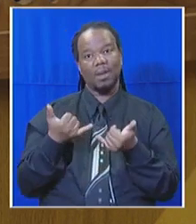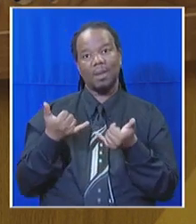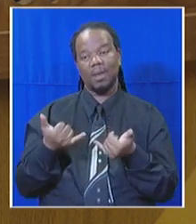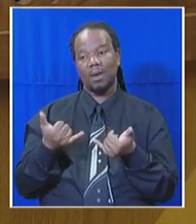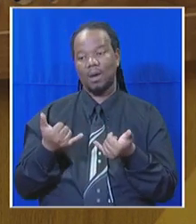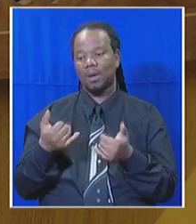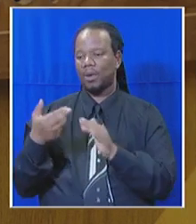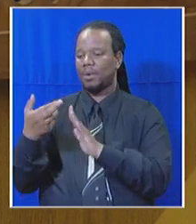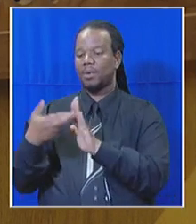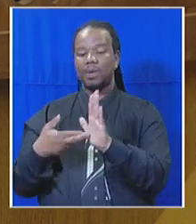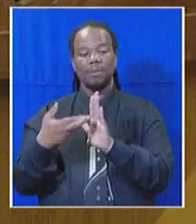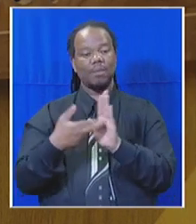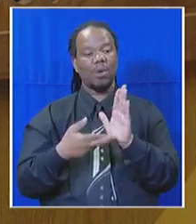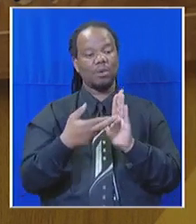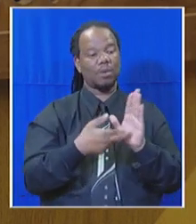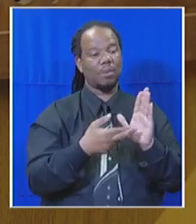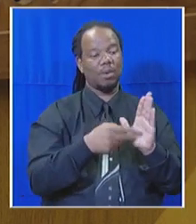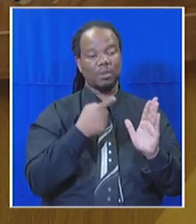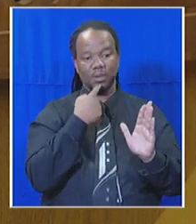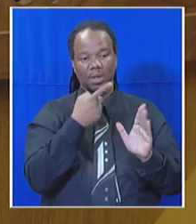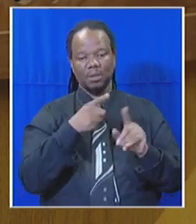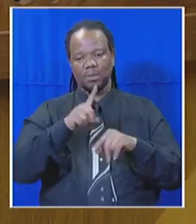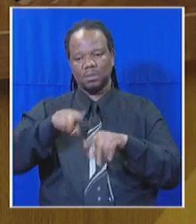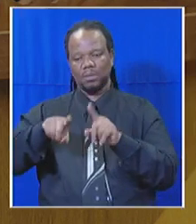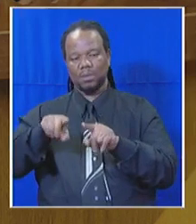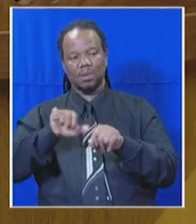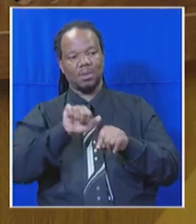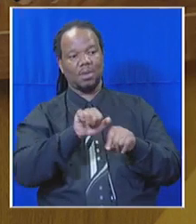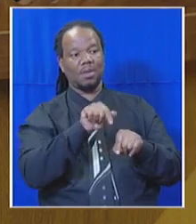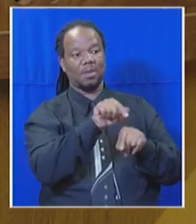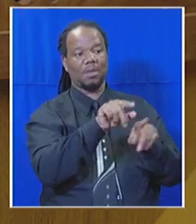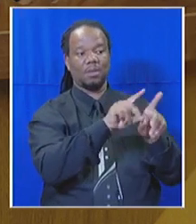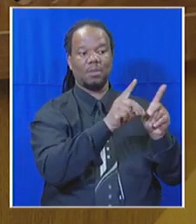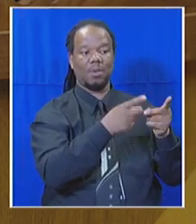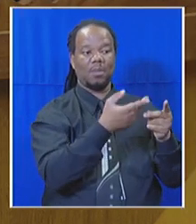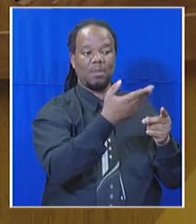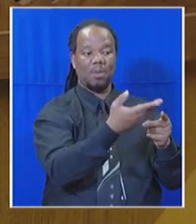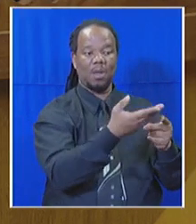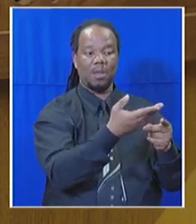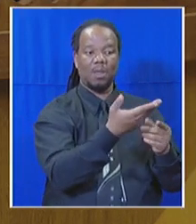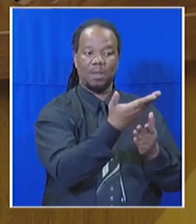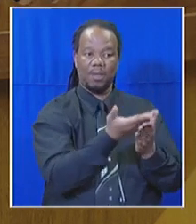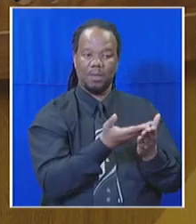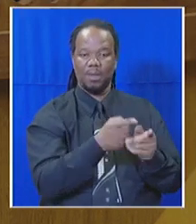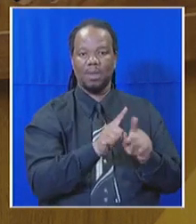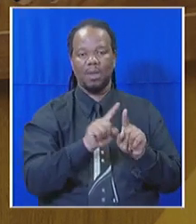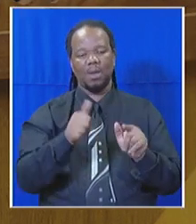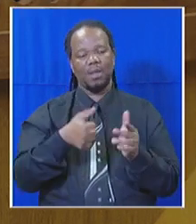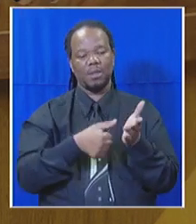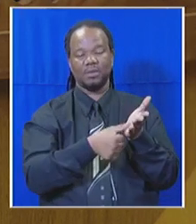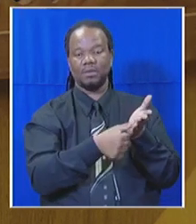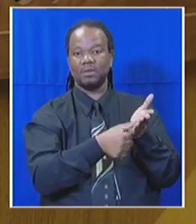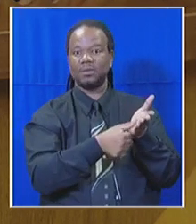various reports on which the Portfolio Committee on Economic Development had relied, statistics give us a different